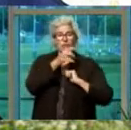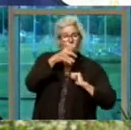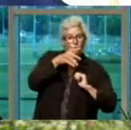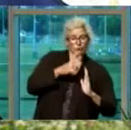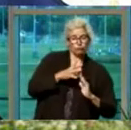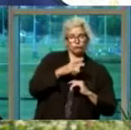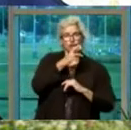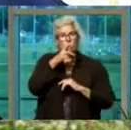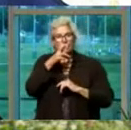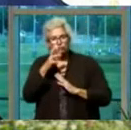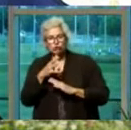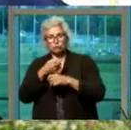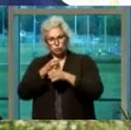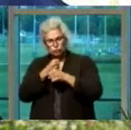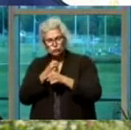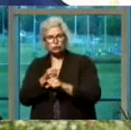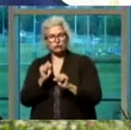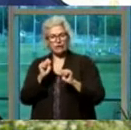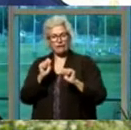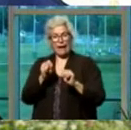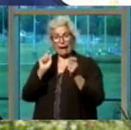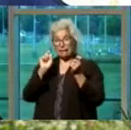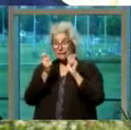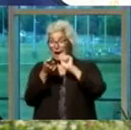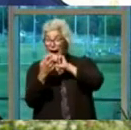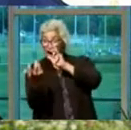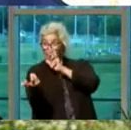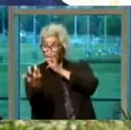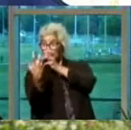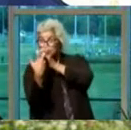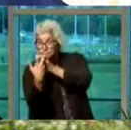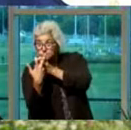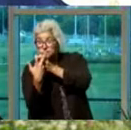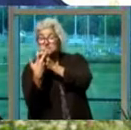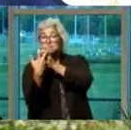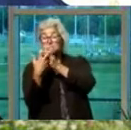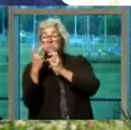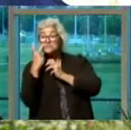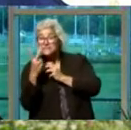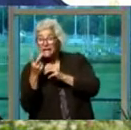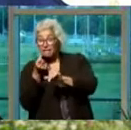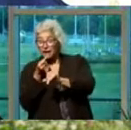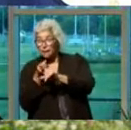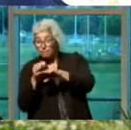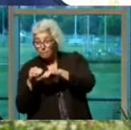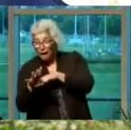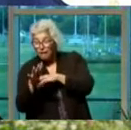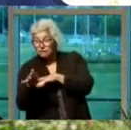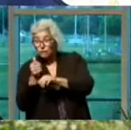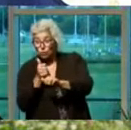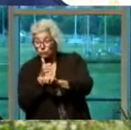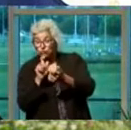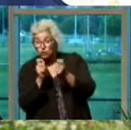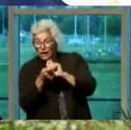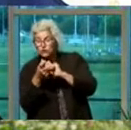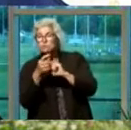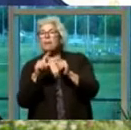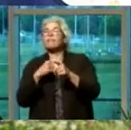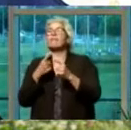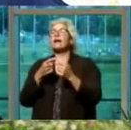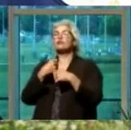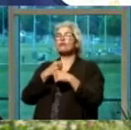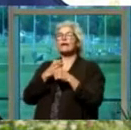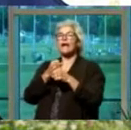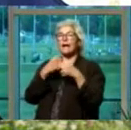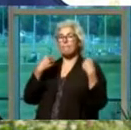producers might be able to adapt to the changes, mitigate the impacts of those changes, and create a market opportunity by